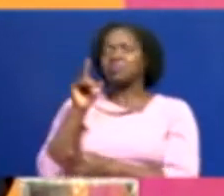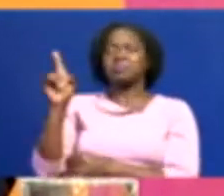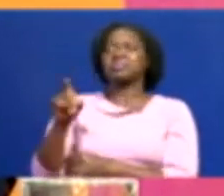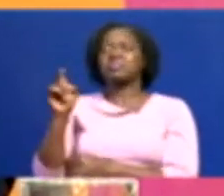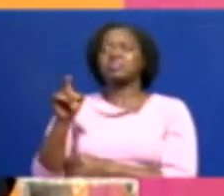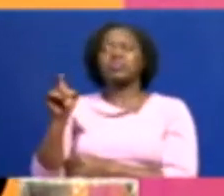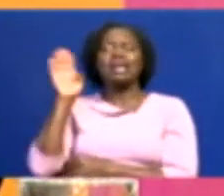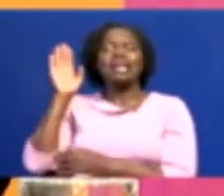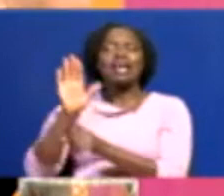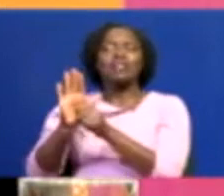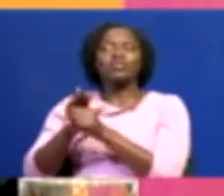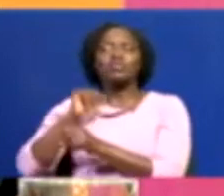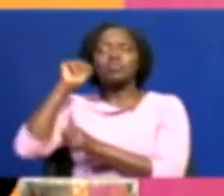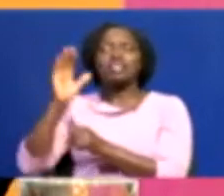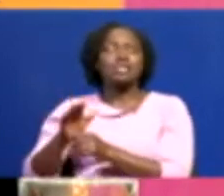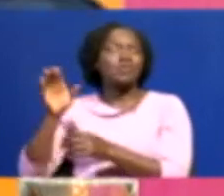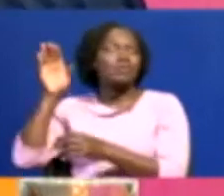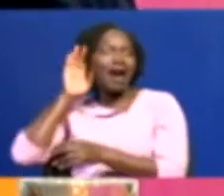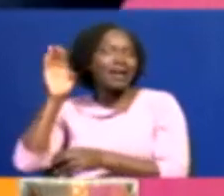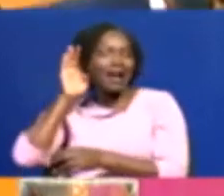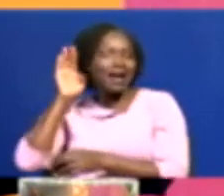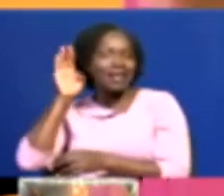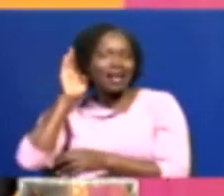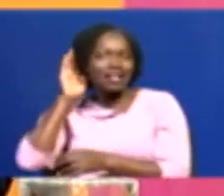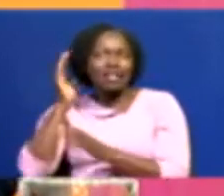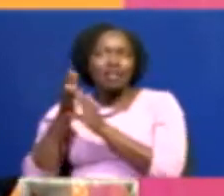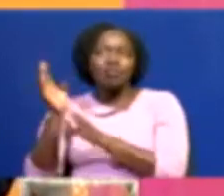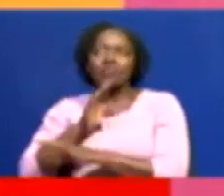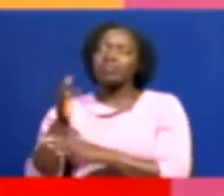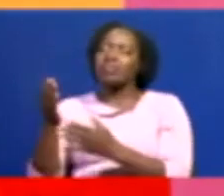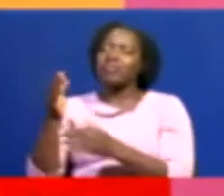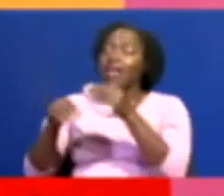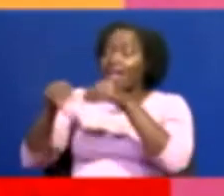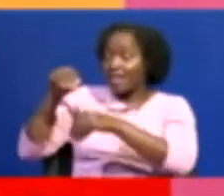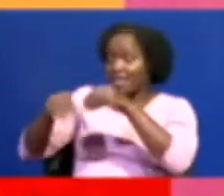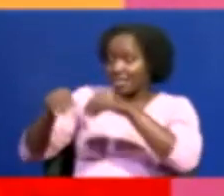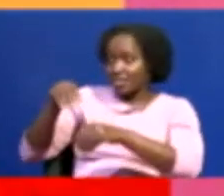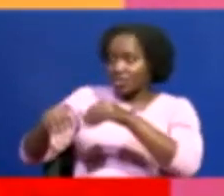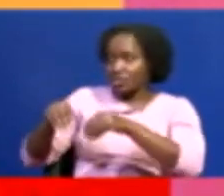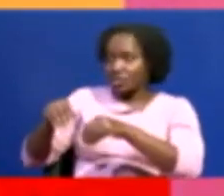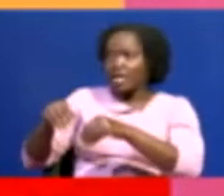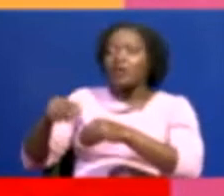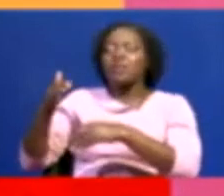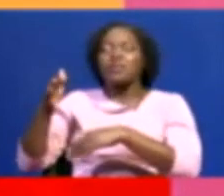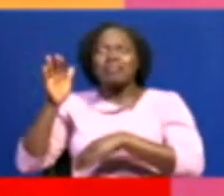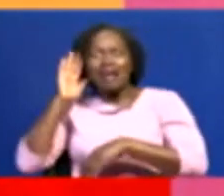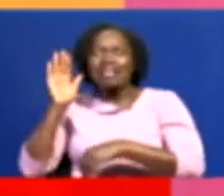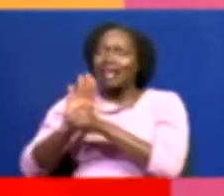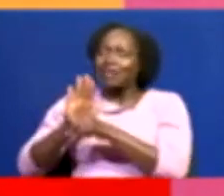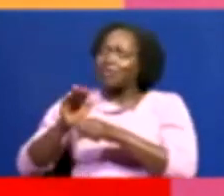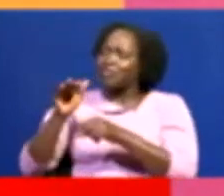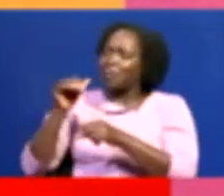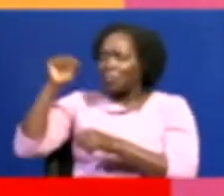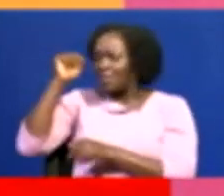from the politicians because we've been hearing from them since even before the last election. So we've been hearing a lot of